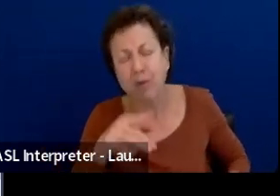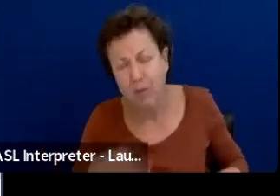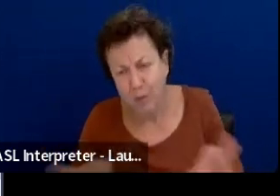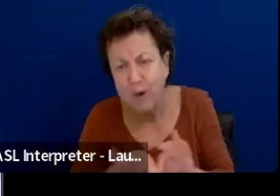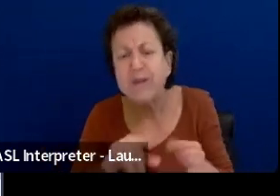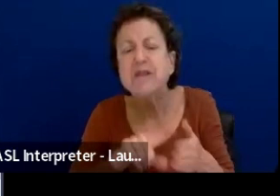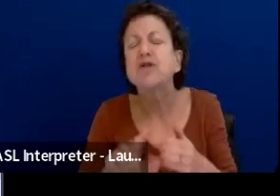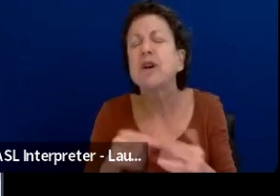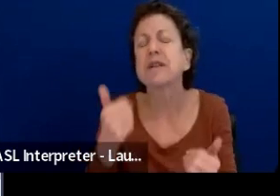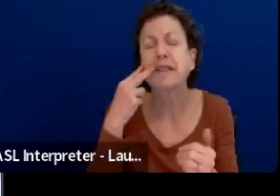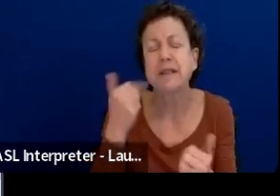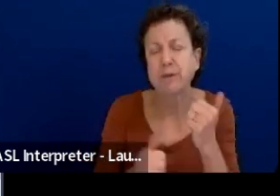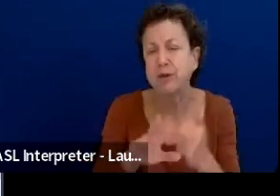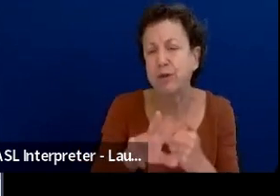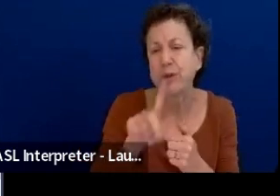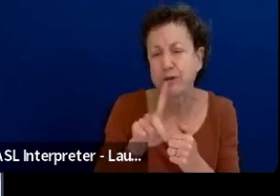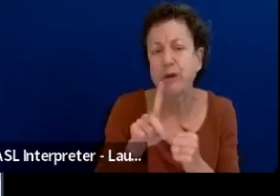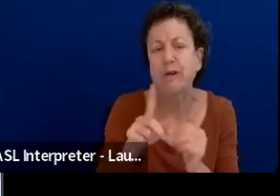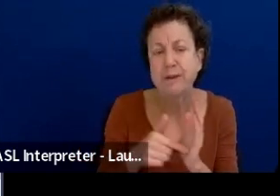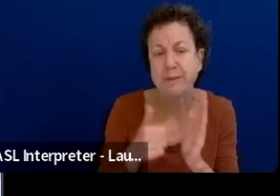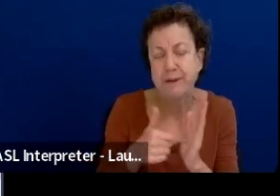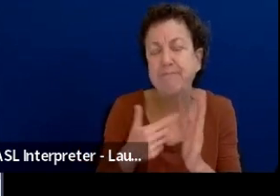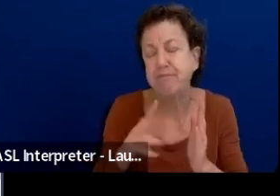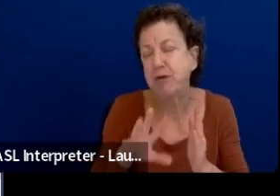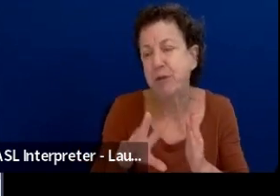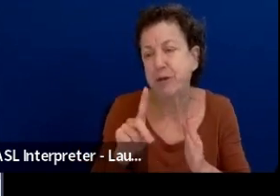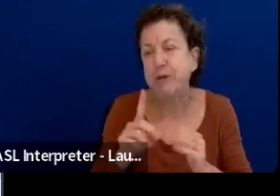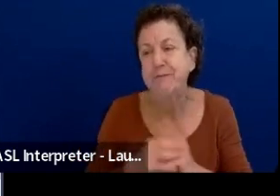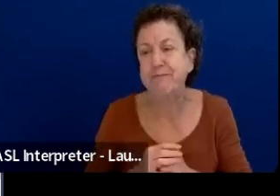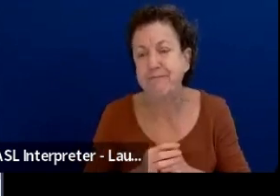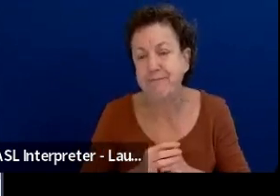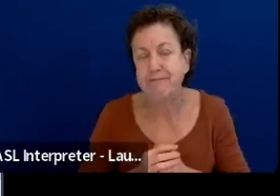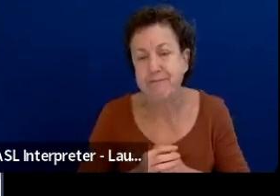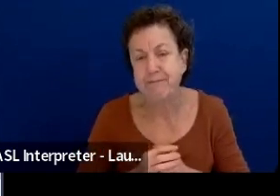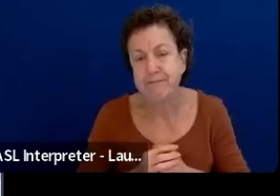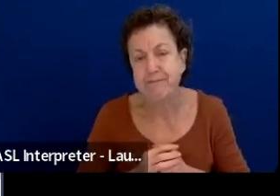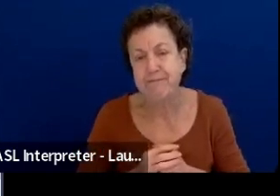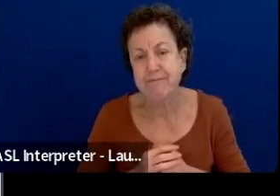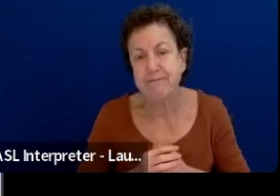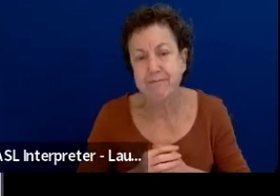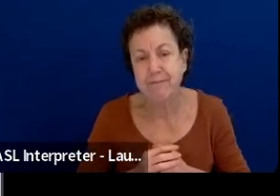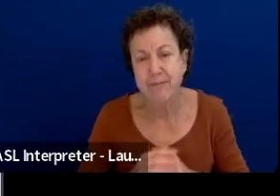And a good reason for that might be that it's been withdrawn.